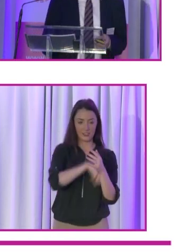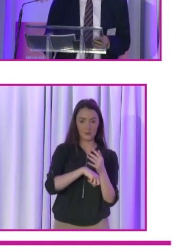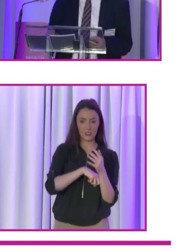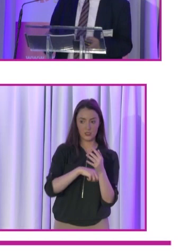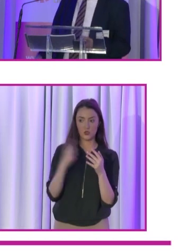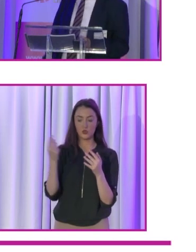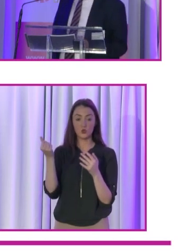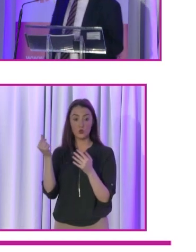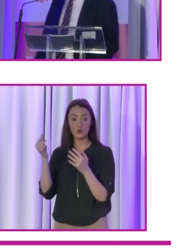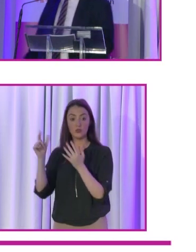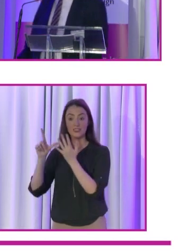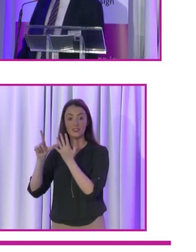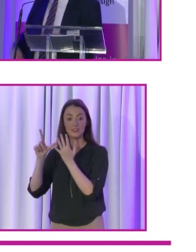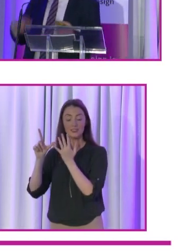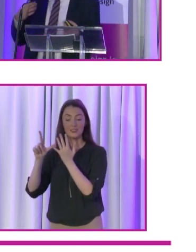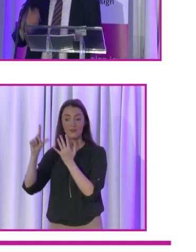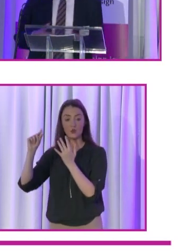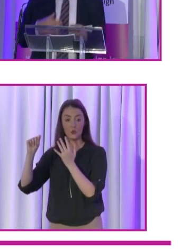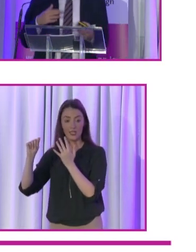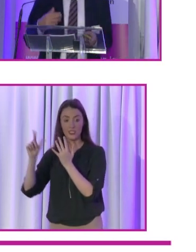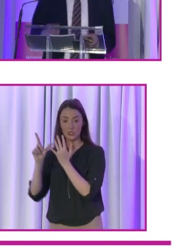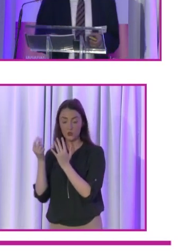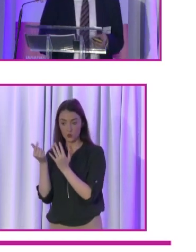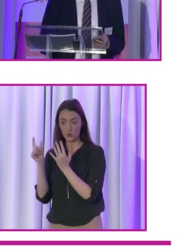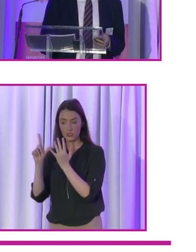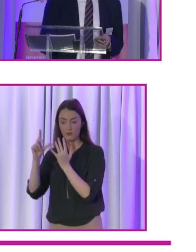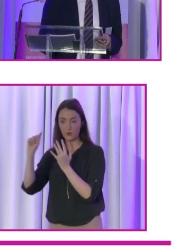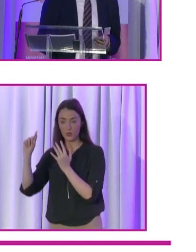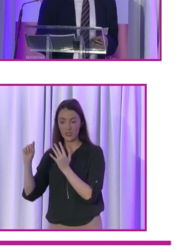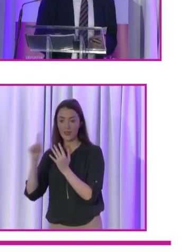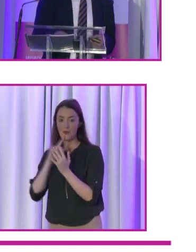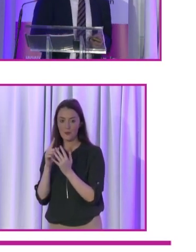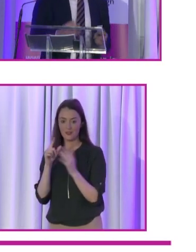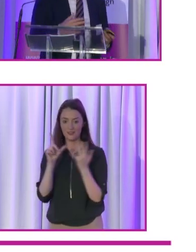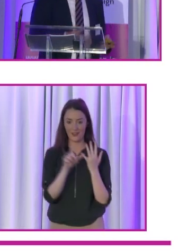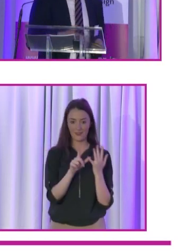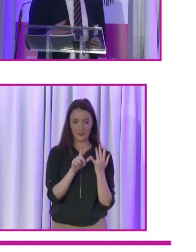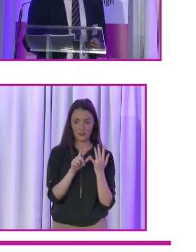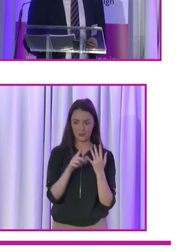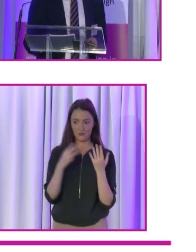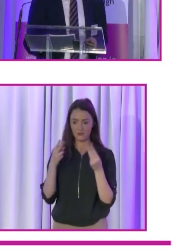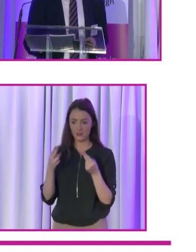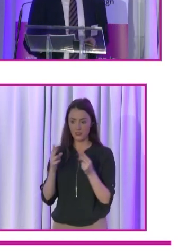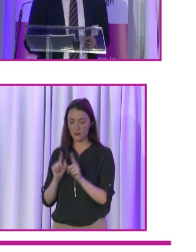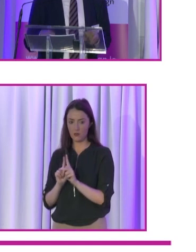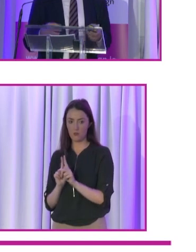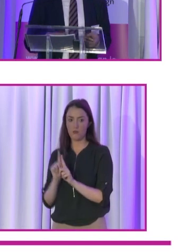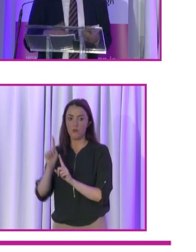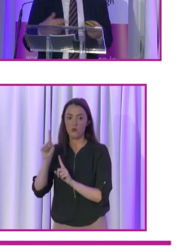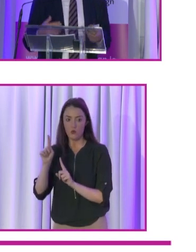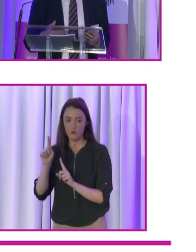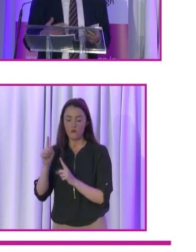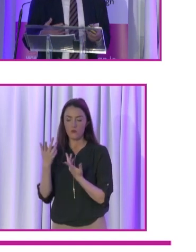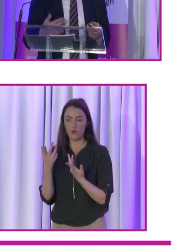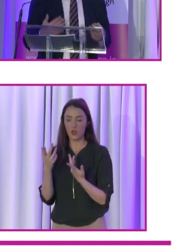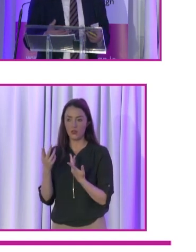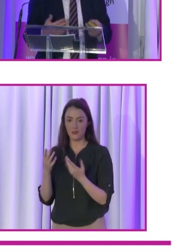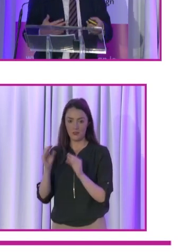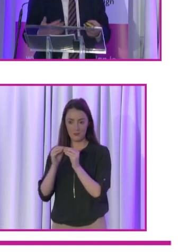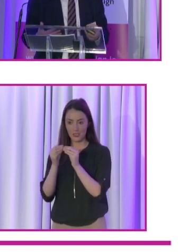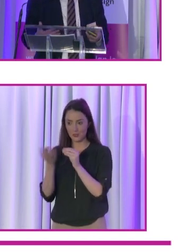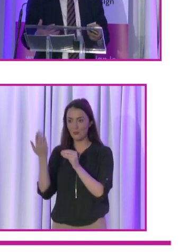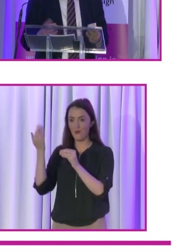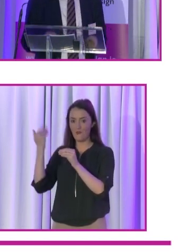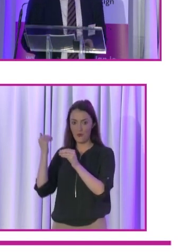to be 720. So there is still very much room for improvement, as it was mentioned in previous panels, when it comes to the